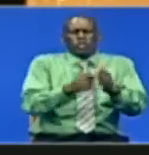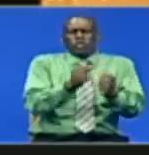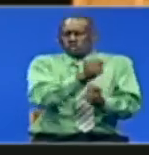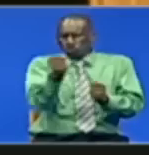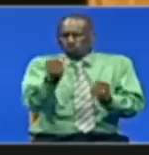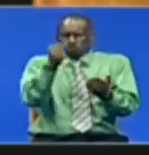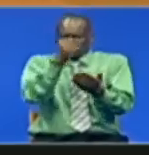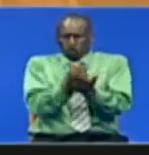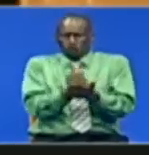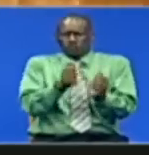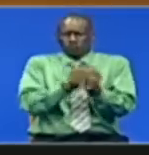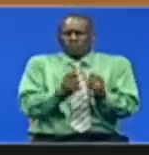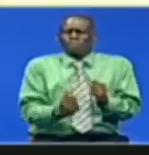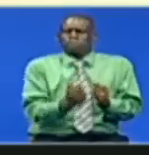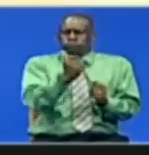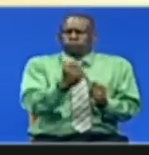check up, please. Yes, please.